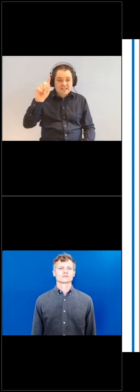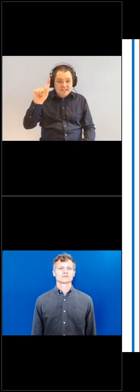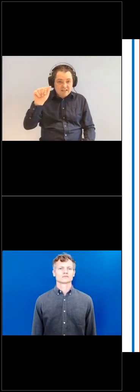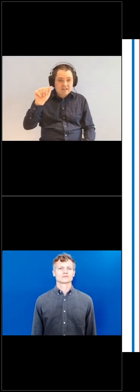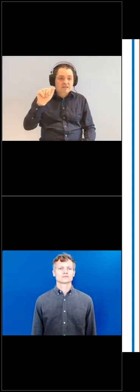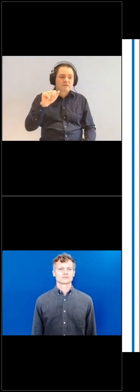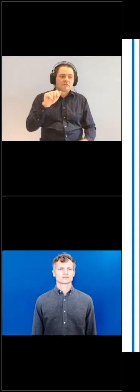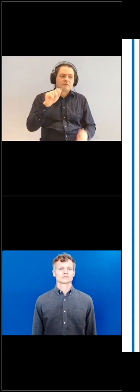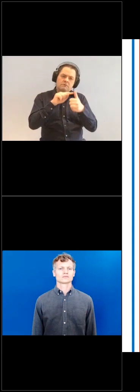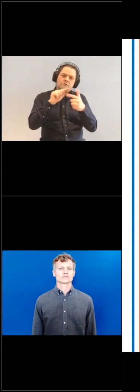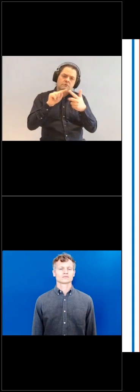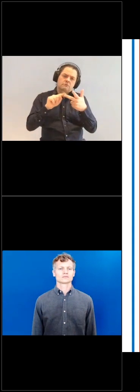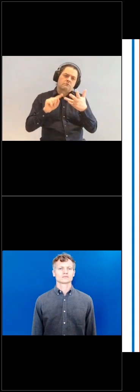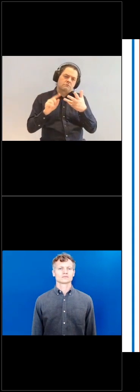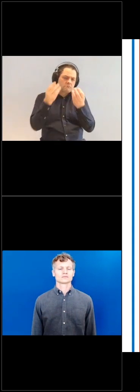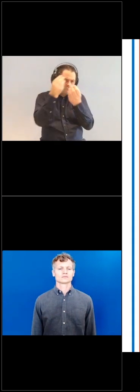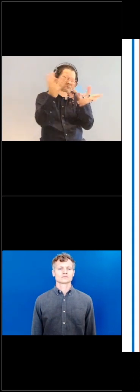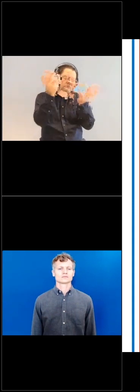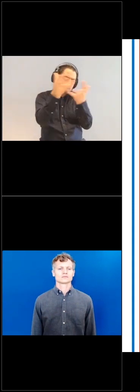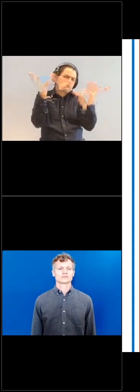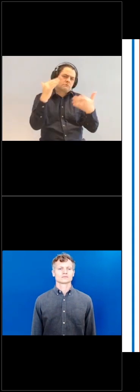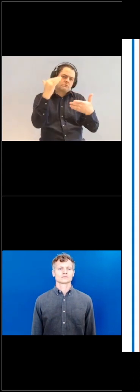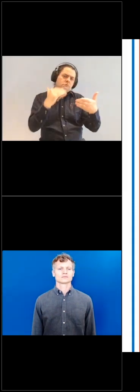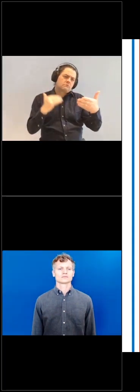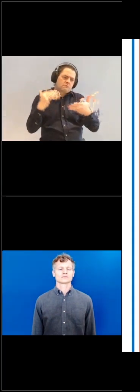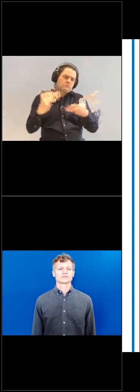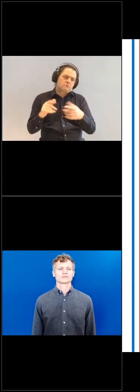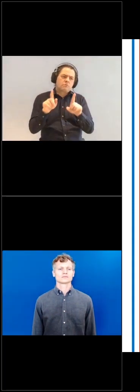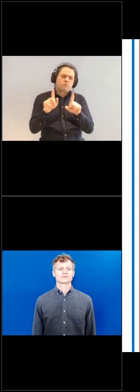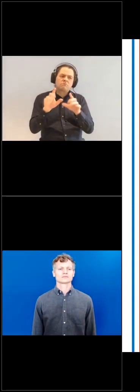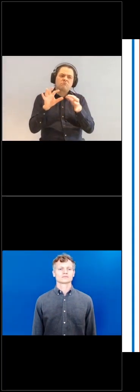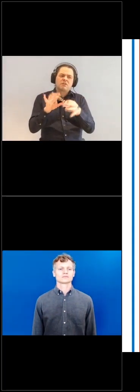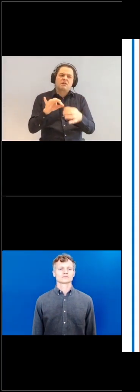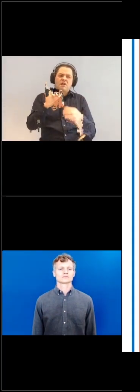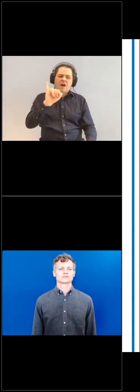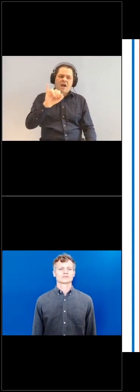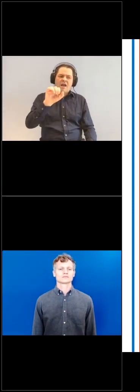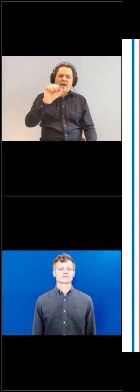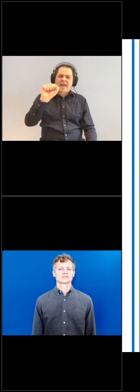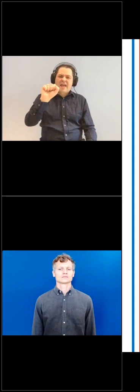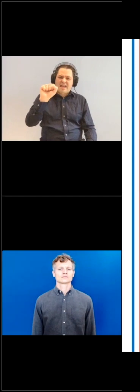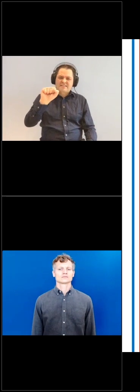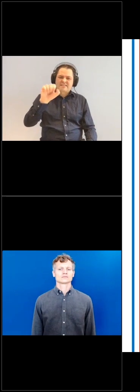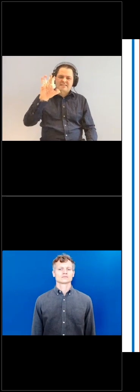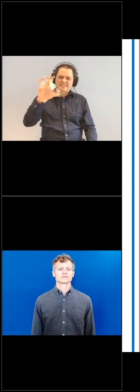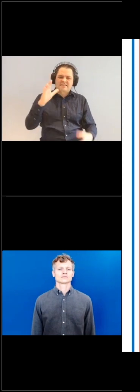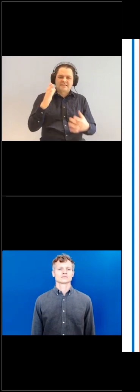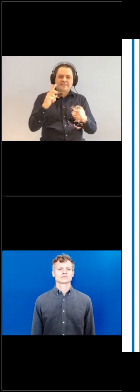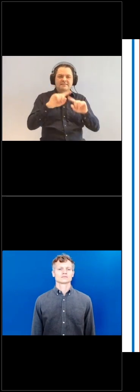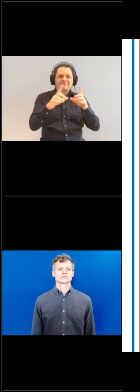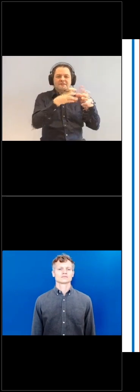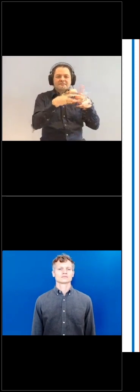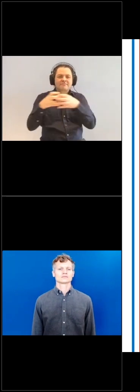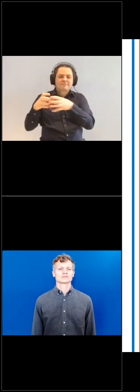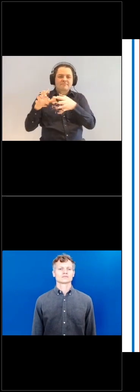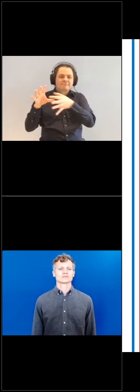upcoming messages that derive from the ISC guidelines, the Interagency Standing Committee guidelines on inclusion of persons